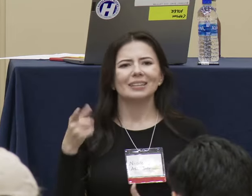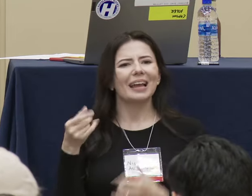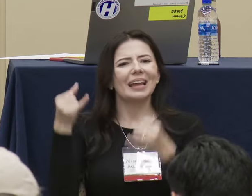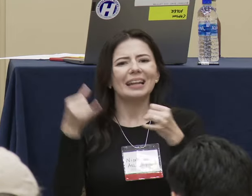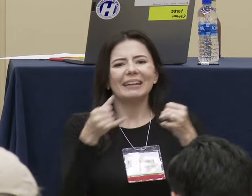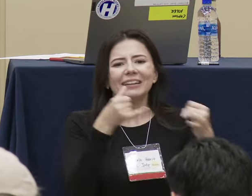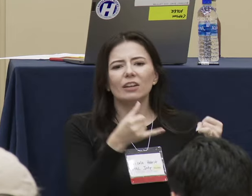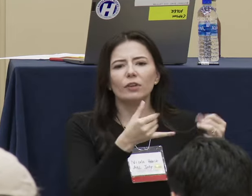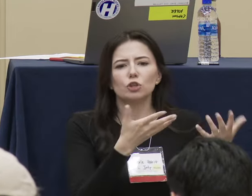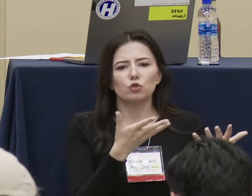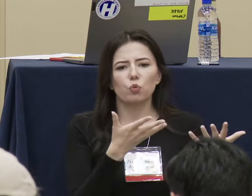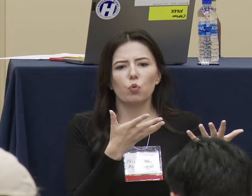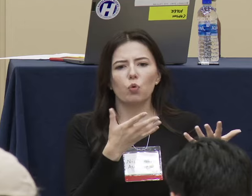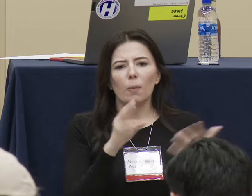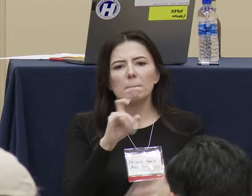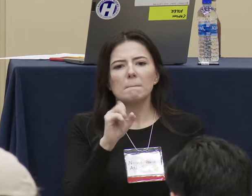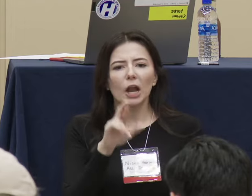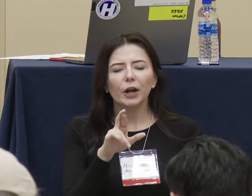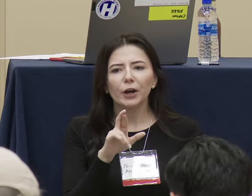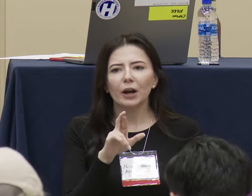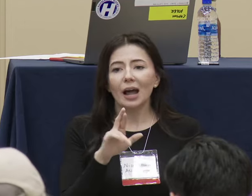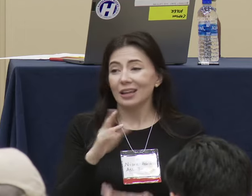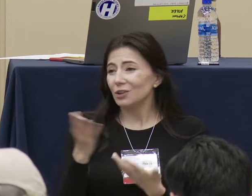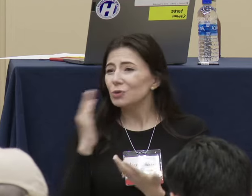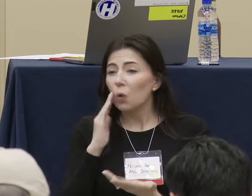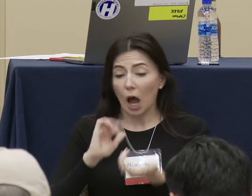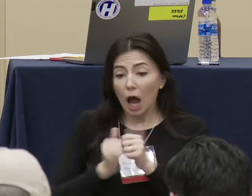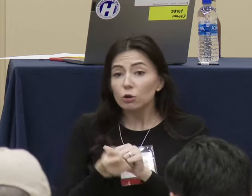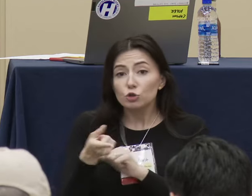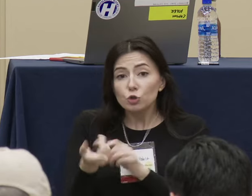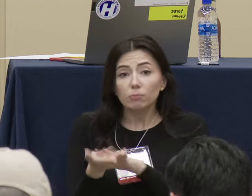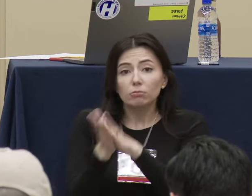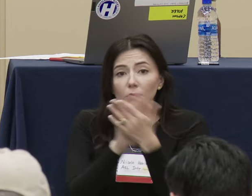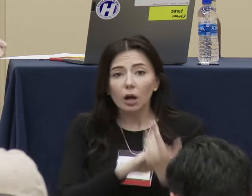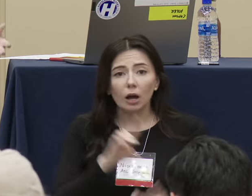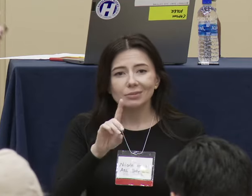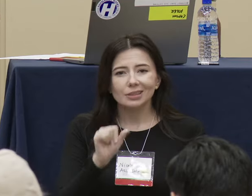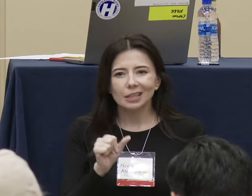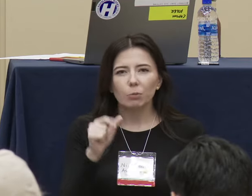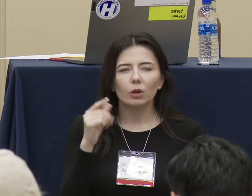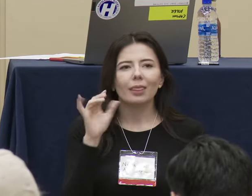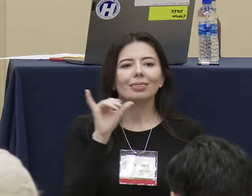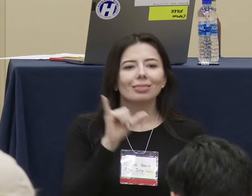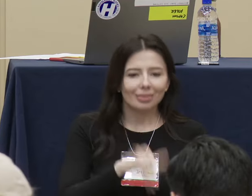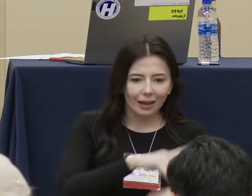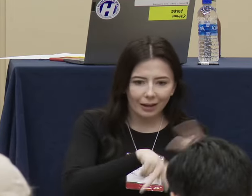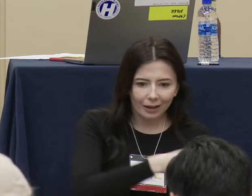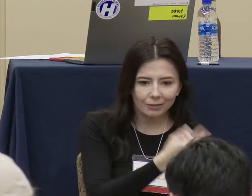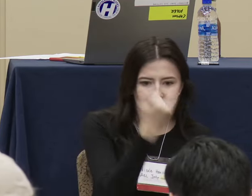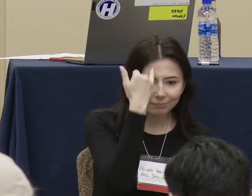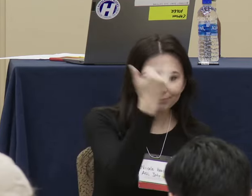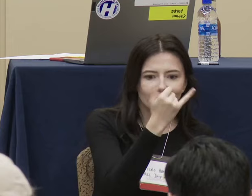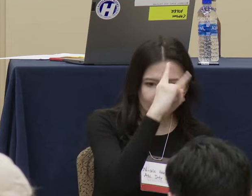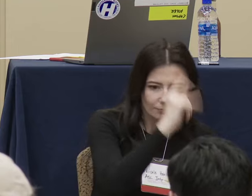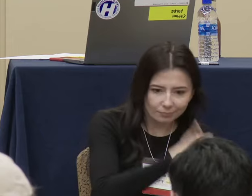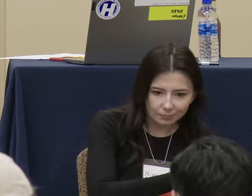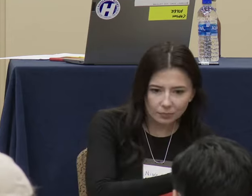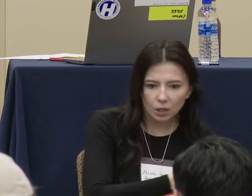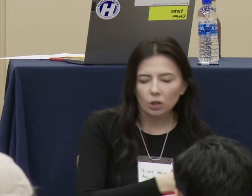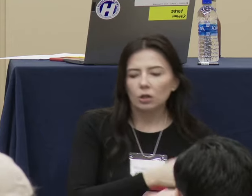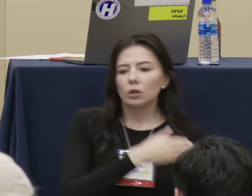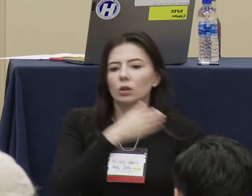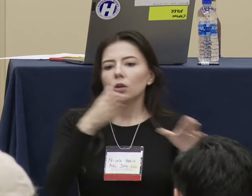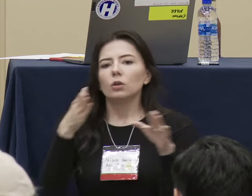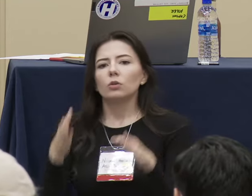your disability? How did you become disabled? And so on. But the way that we understand disability,